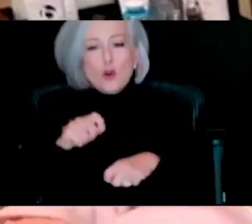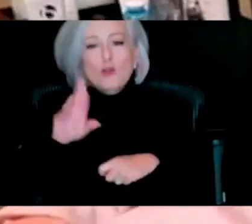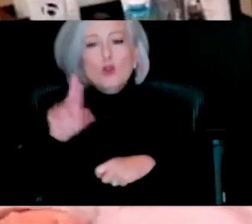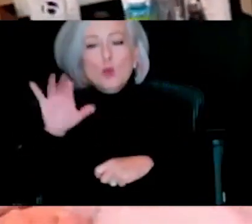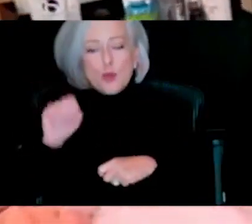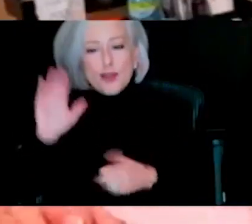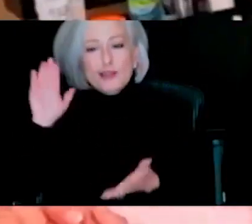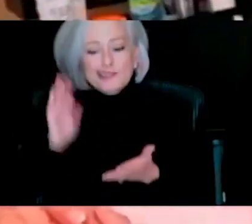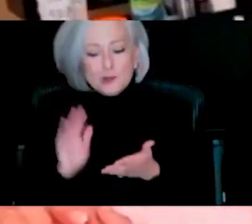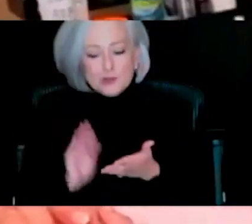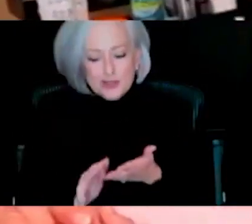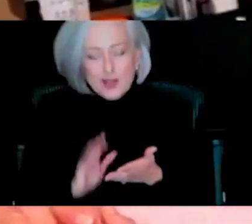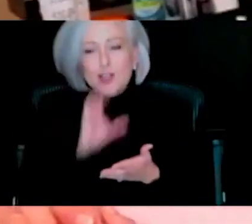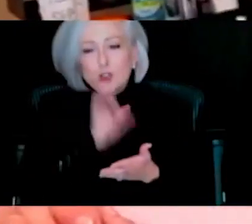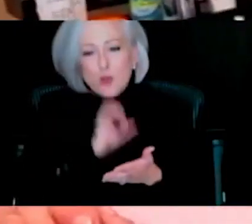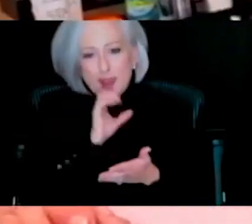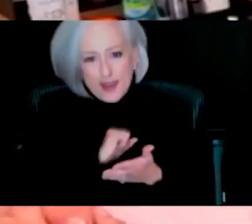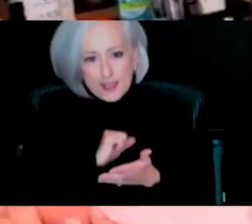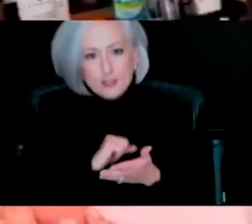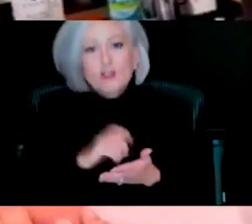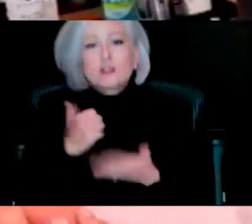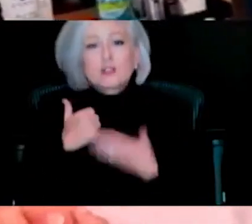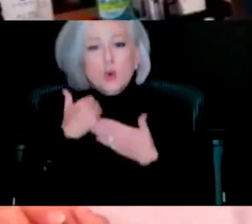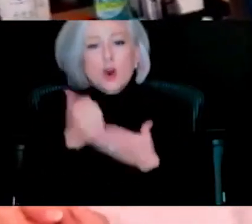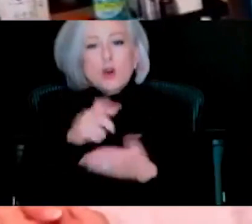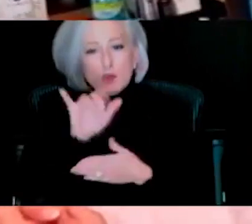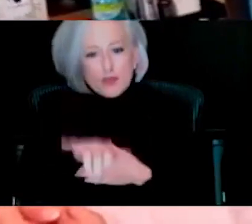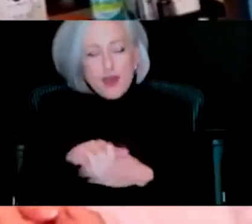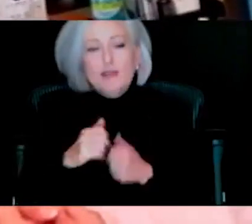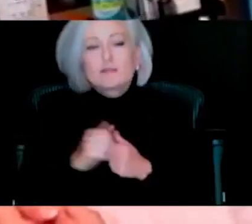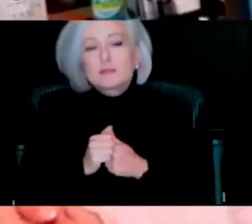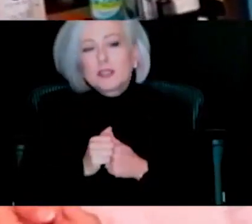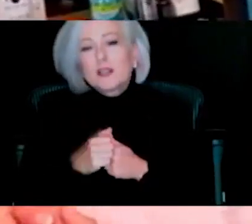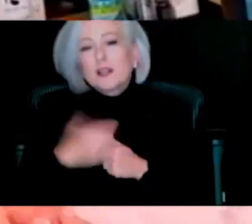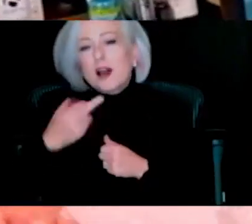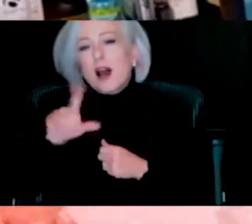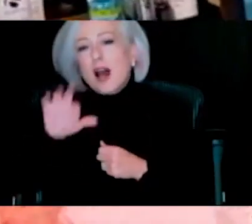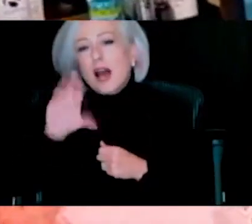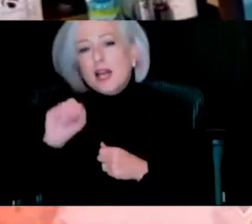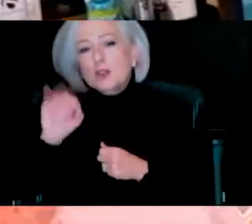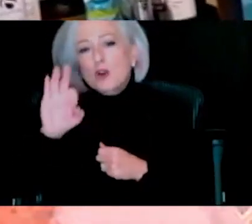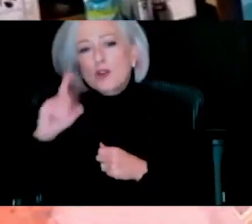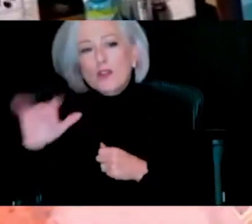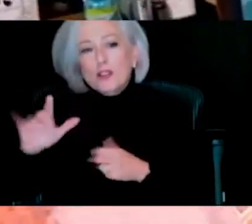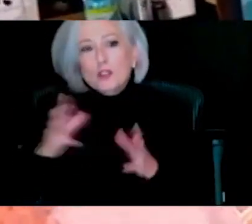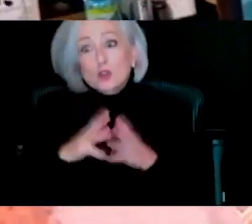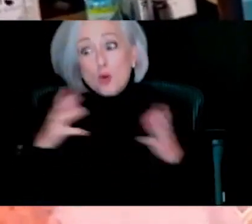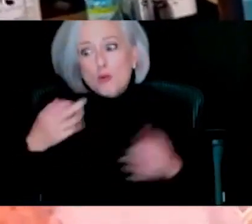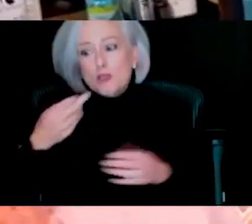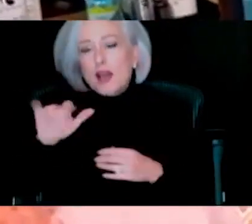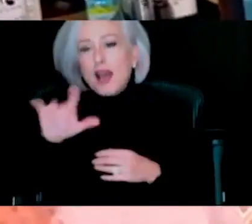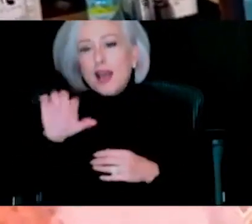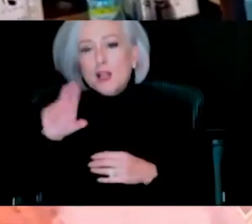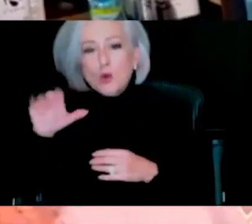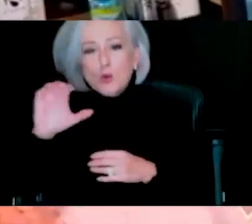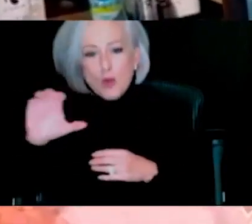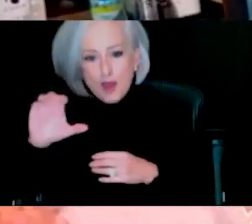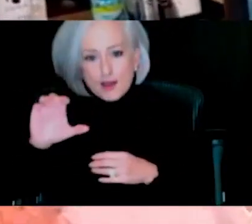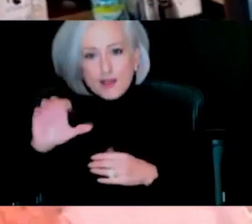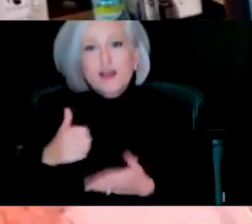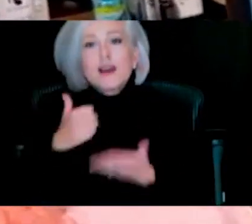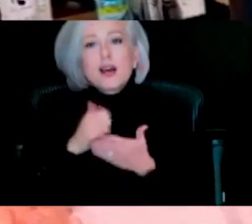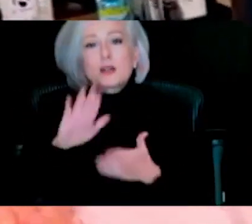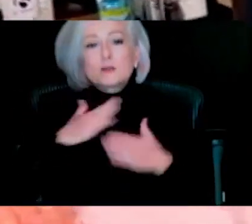most definitely help lightly to slough that off. Again, with a Hydrafacial, since there's so much hyaluronic in there, which is, again, helping your body retain